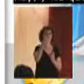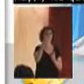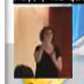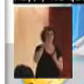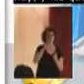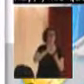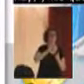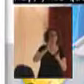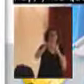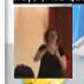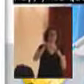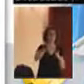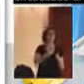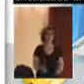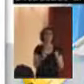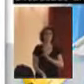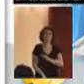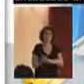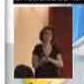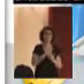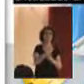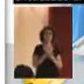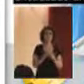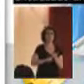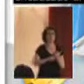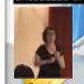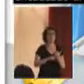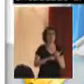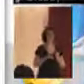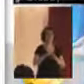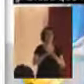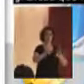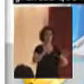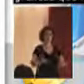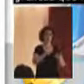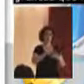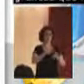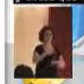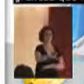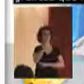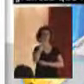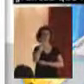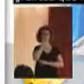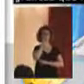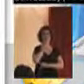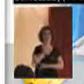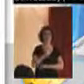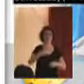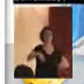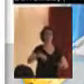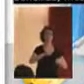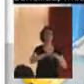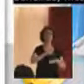interaction of reduced mobility with a touch mobile phone. A person